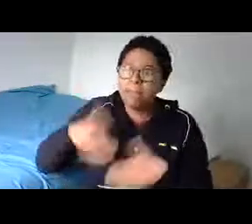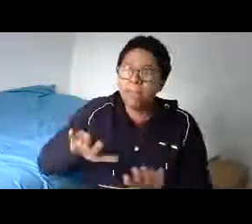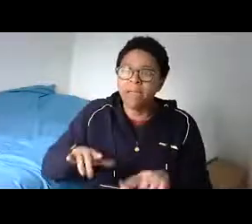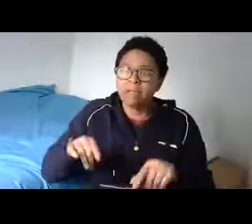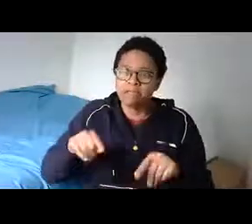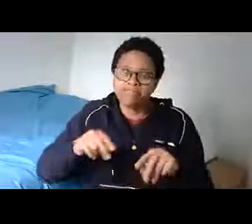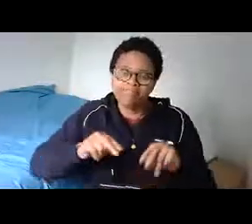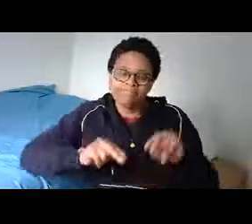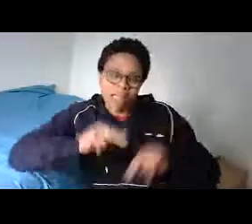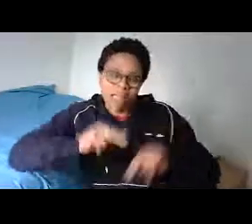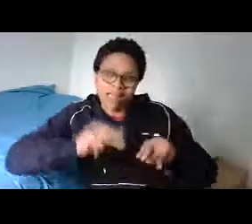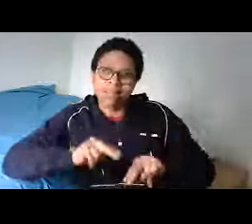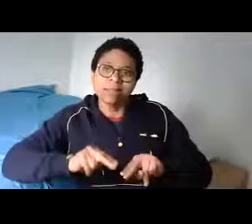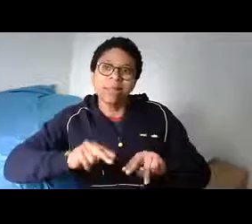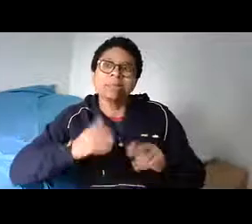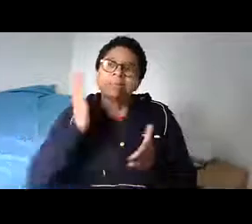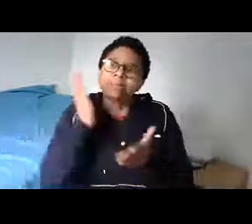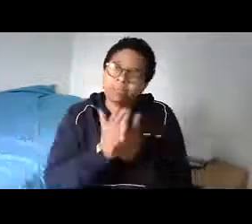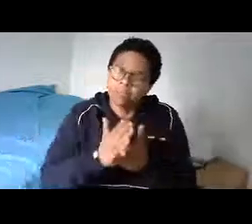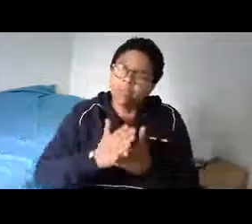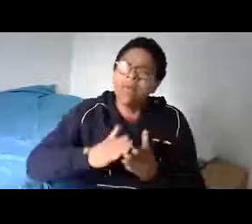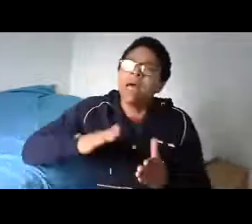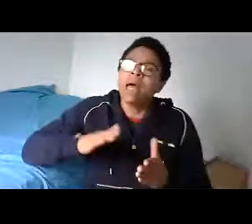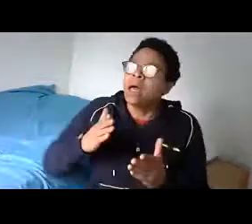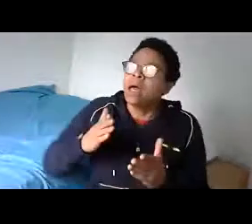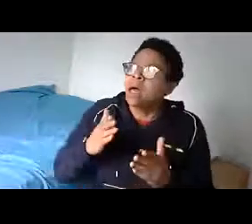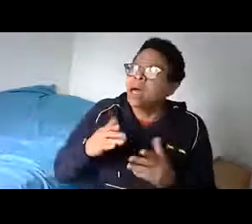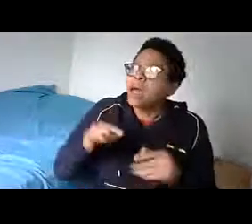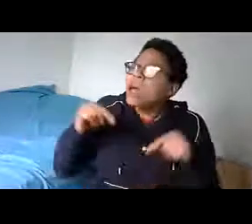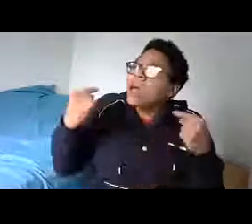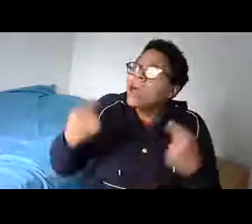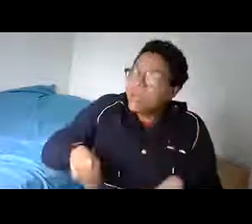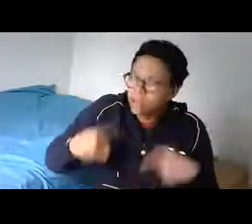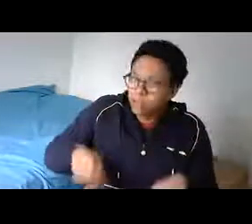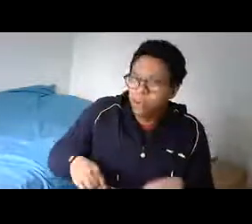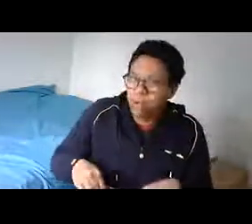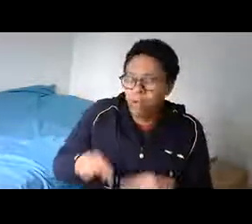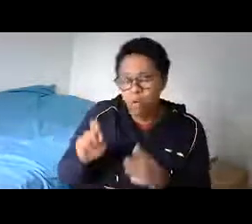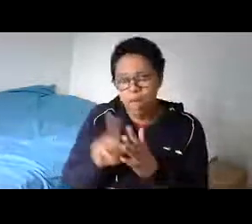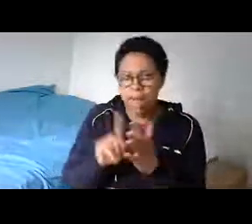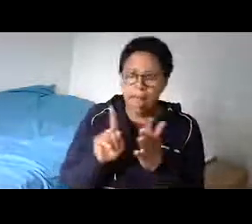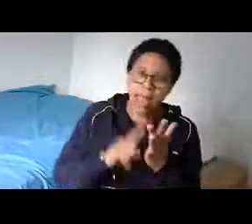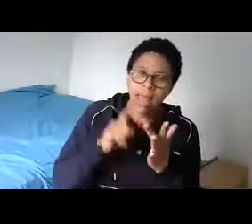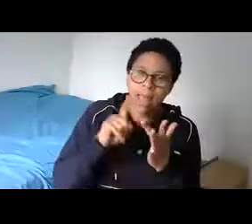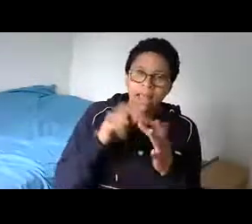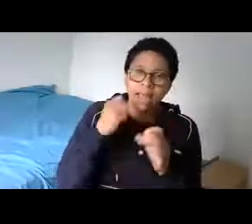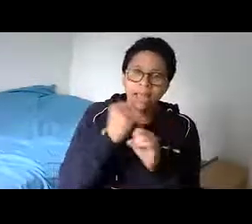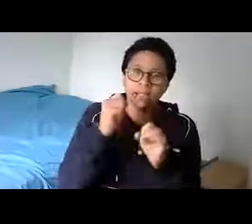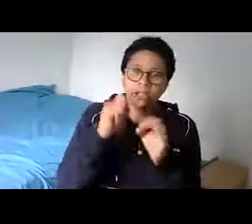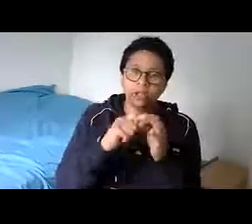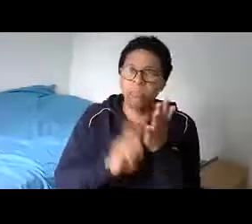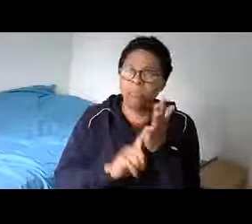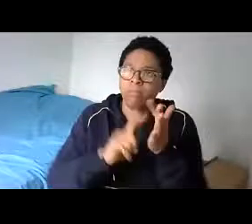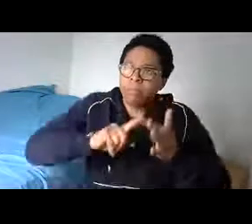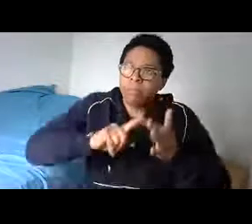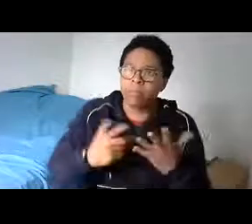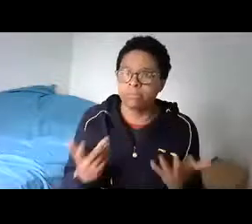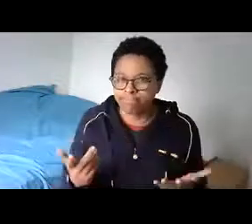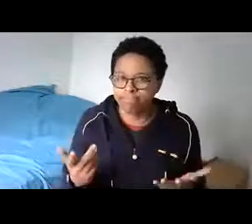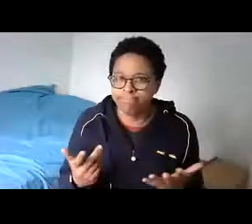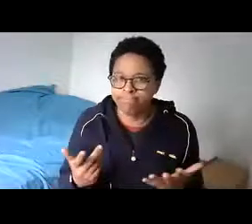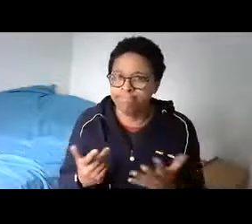never know. And now after assessment, they will tell you whether they have duty to meet needs or not. And they have to tell